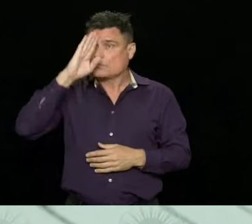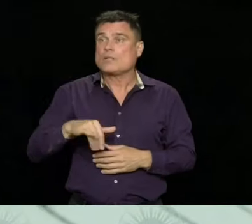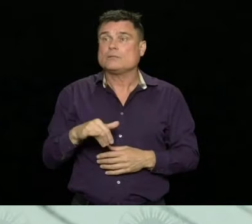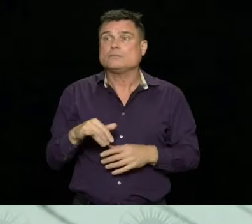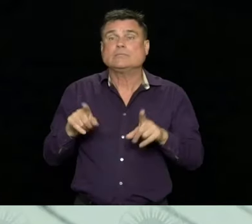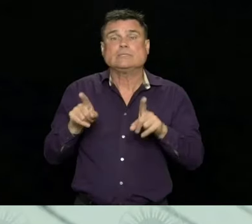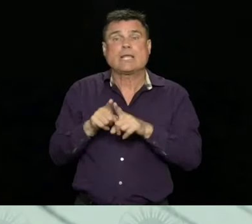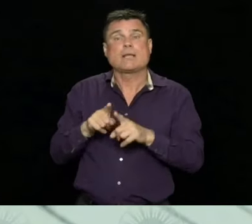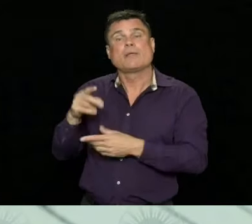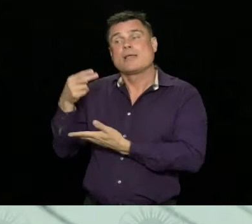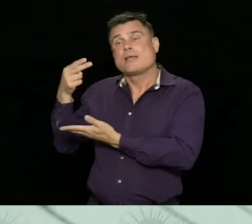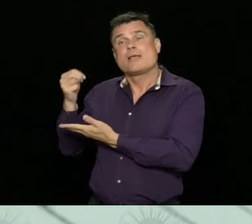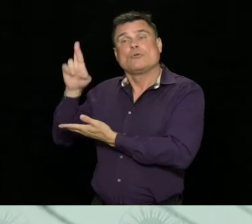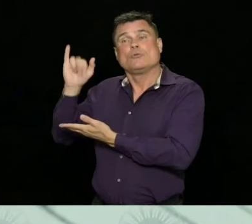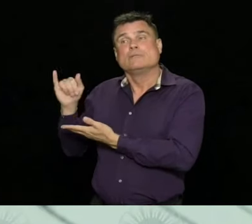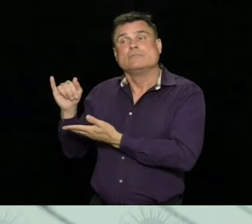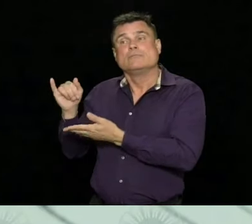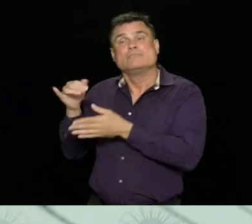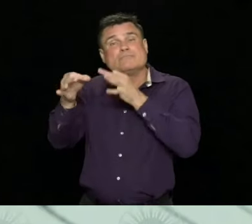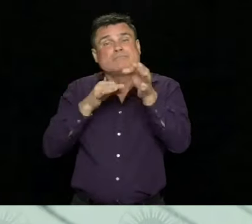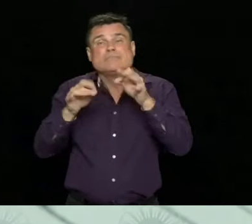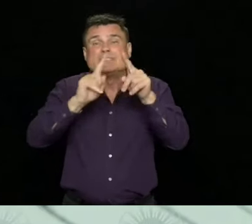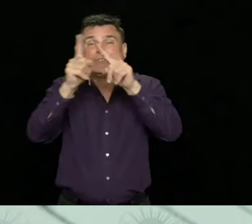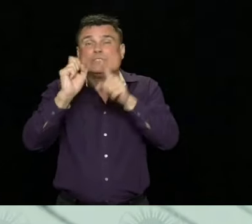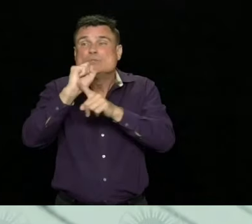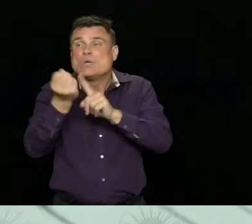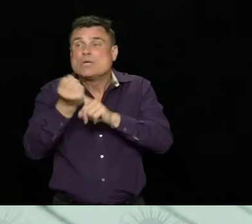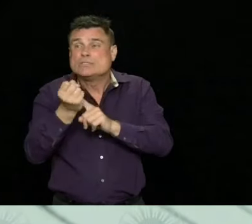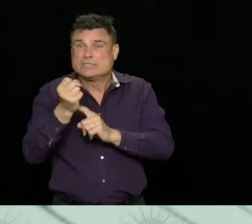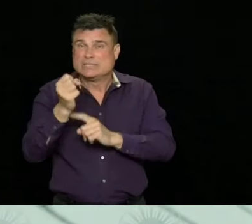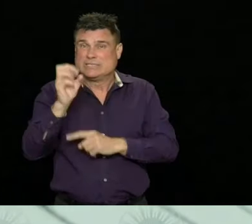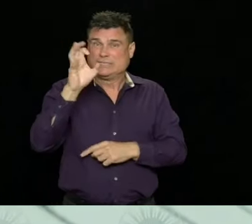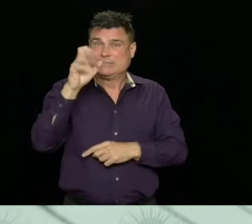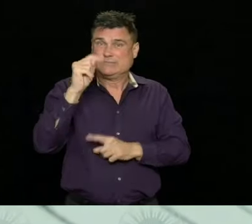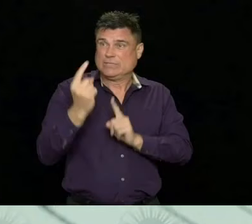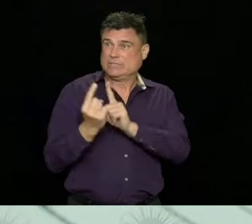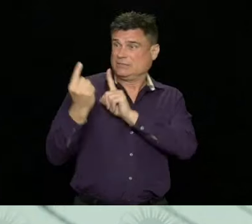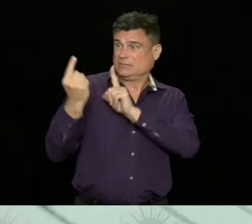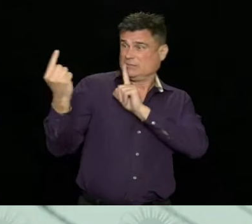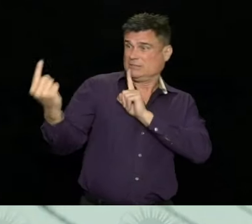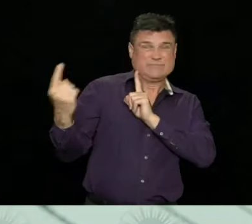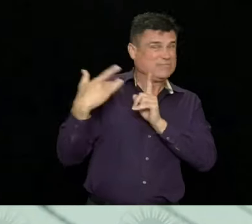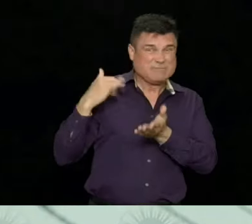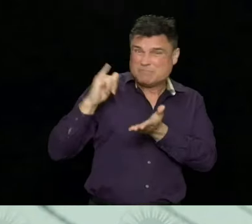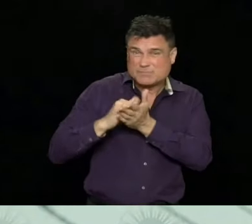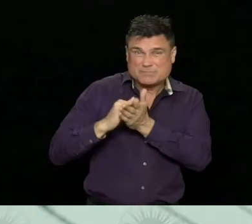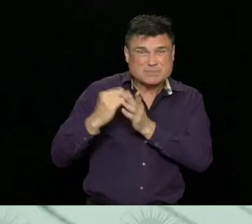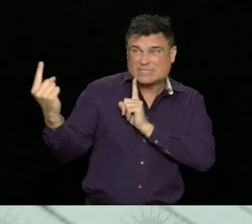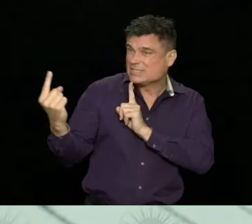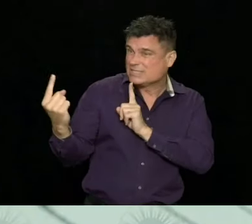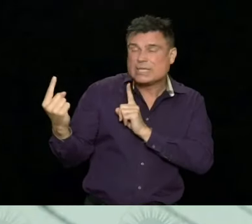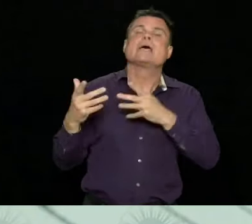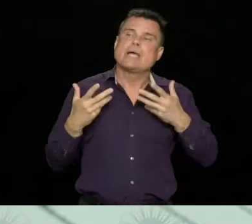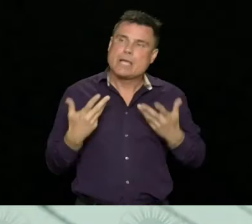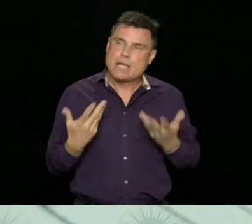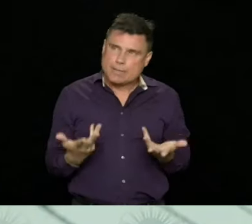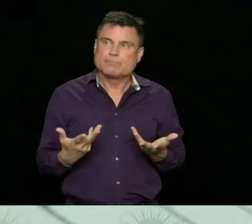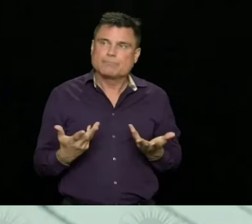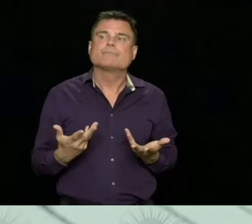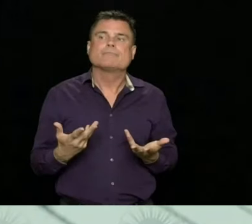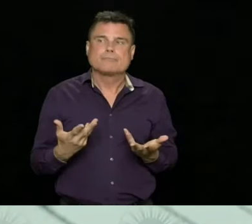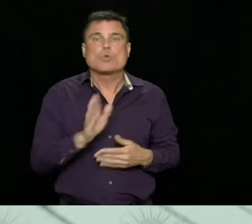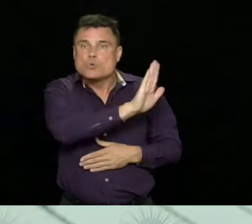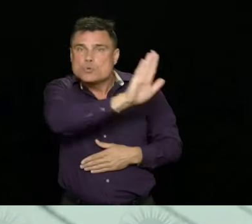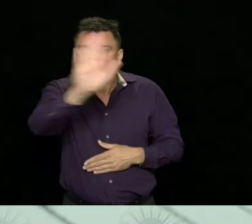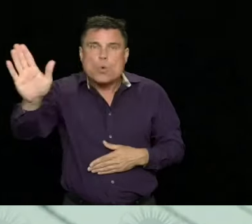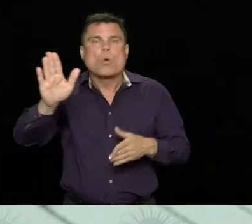and physical distancing may not be possible. I think those are the options those businesses have to put that in place. But I think at the end of